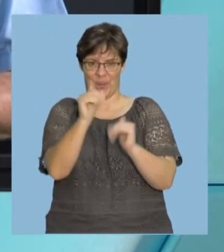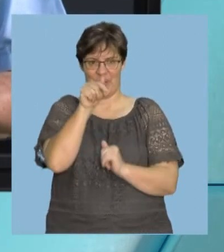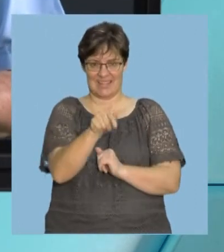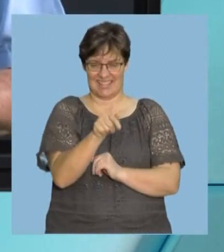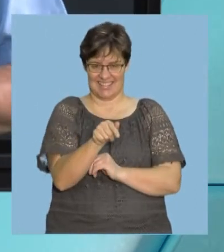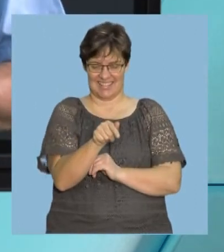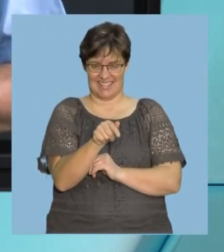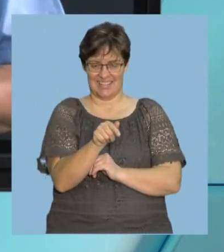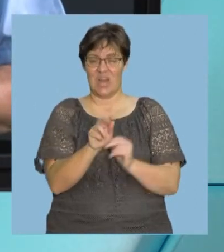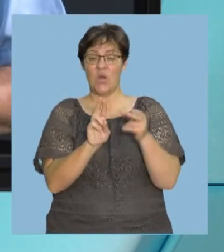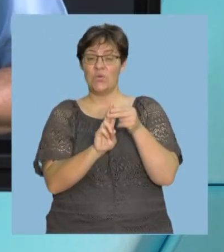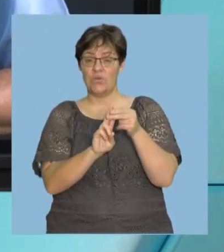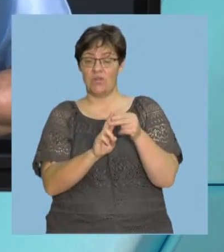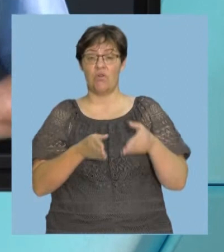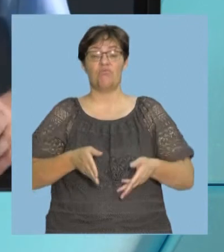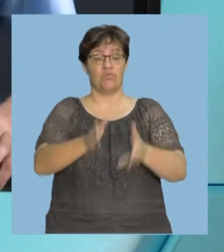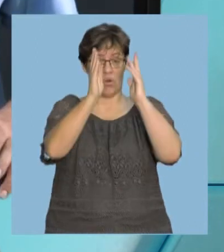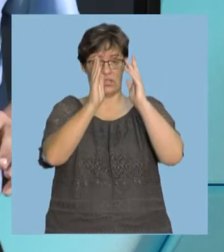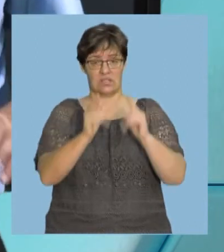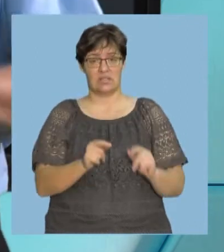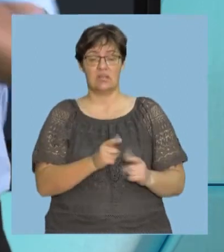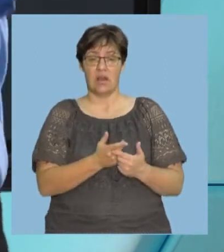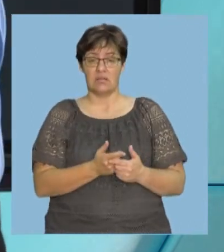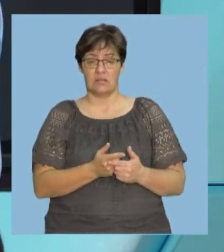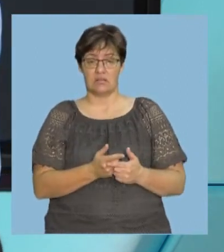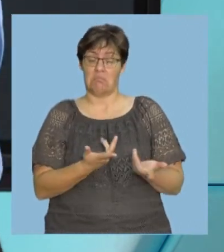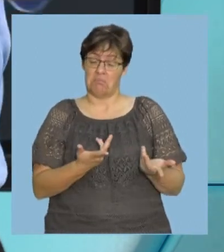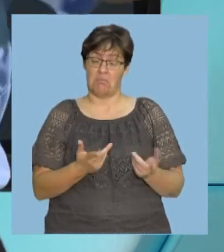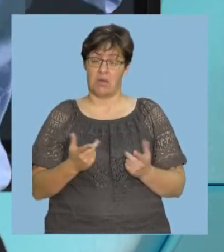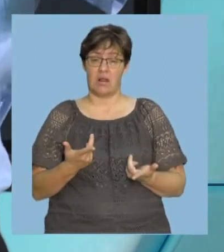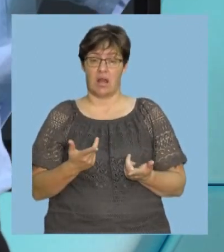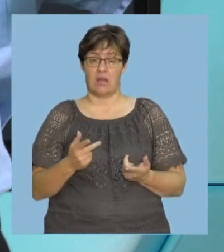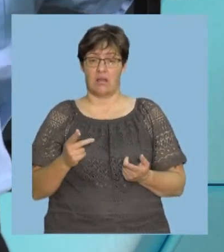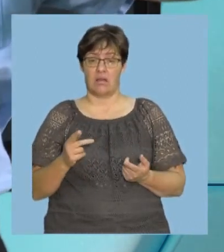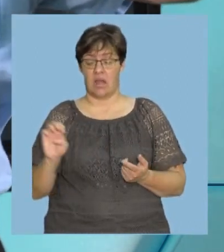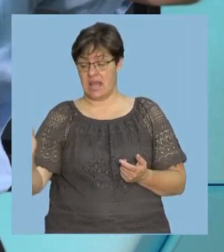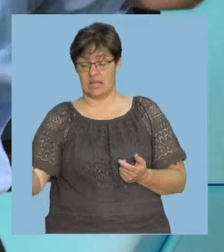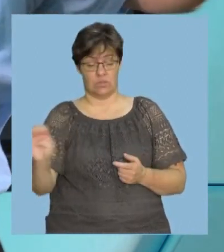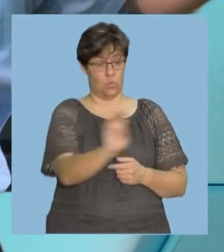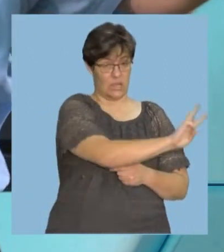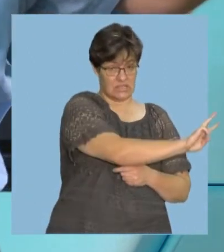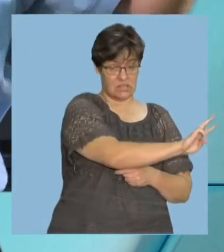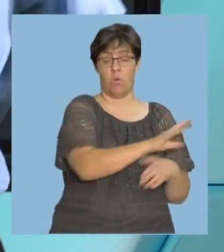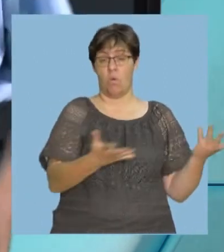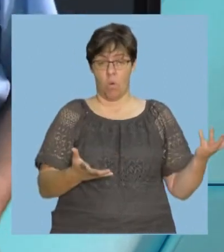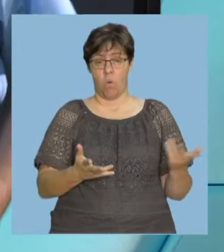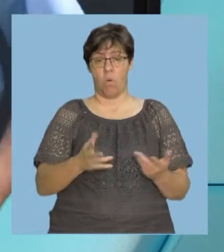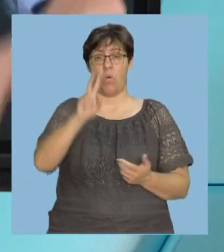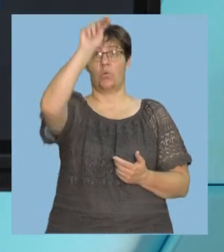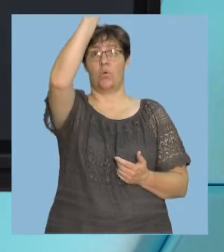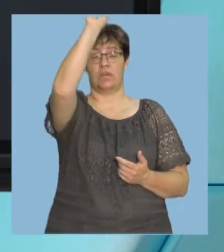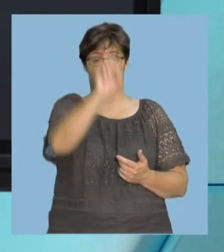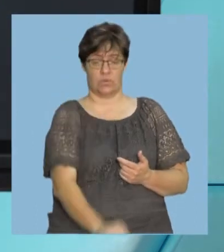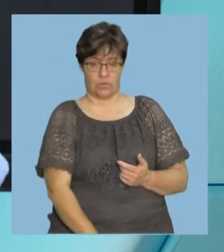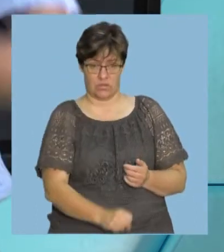those roads. The union of those roads would be either to be on road that is running from east to west